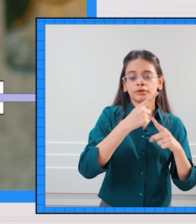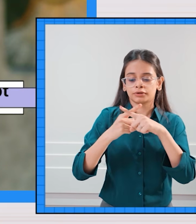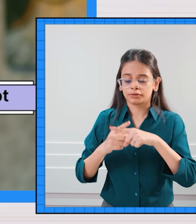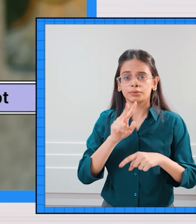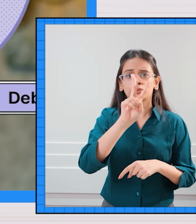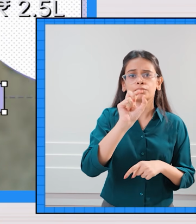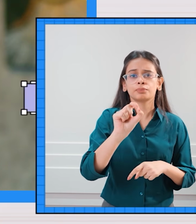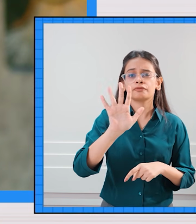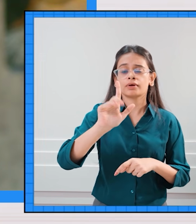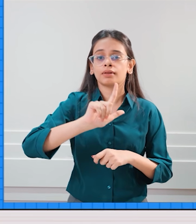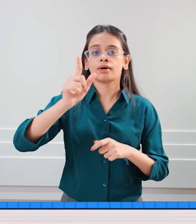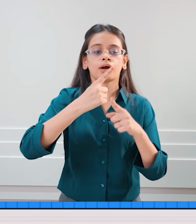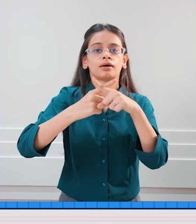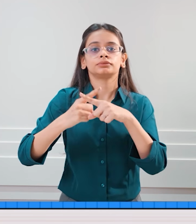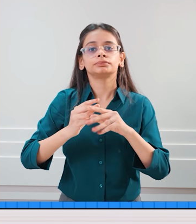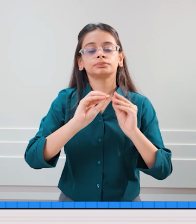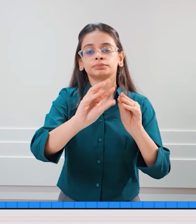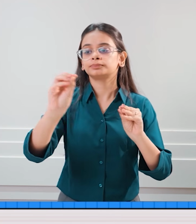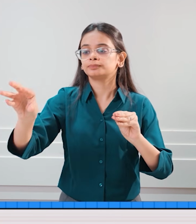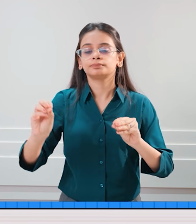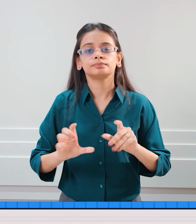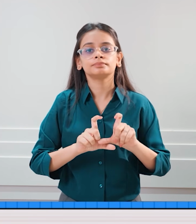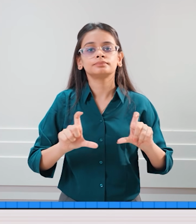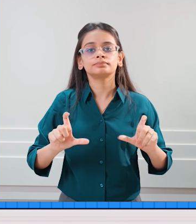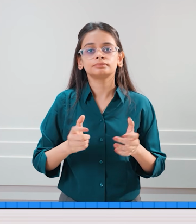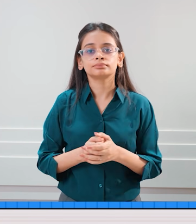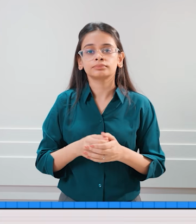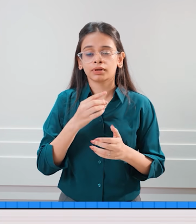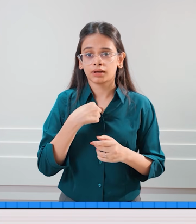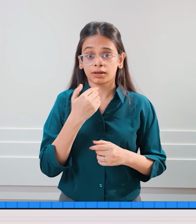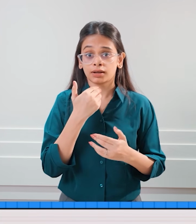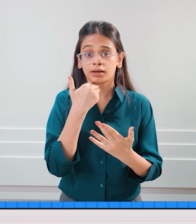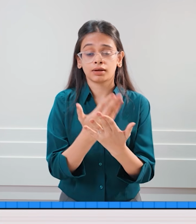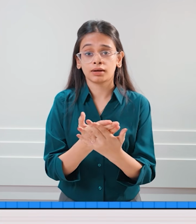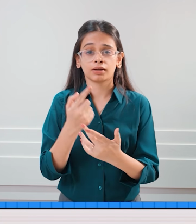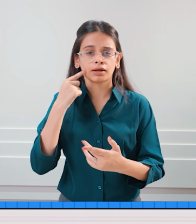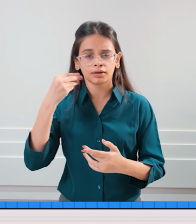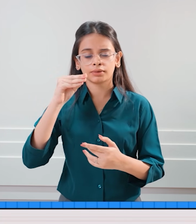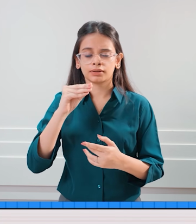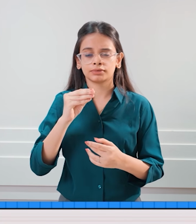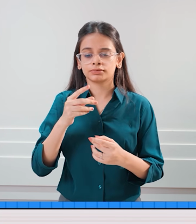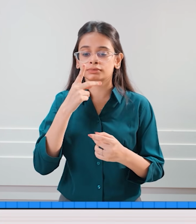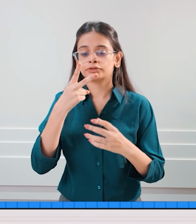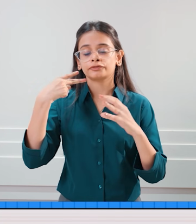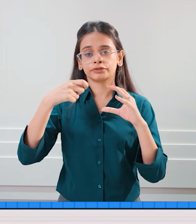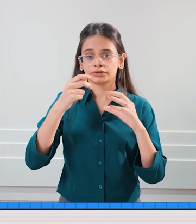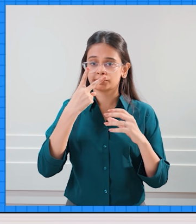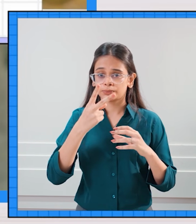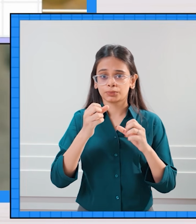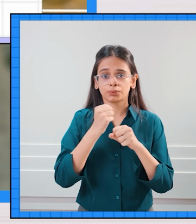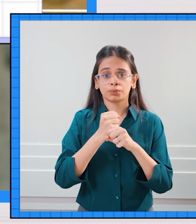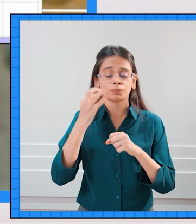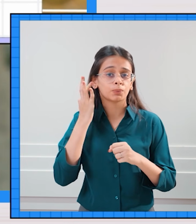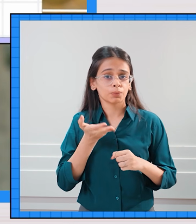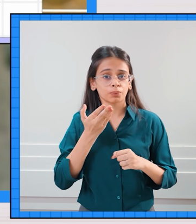real estate, and bonds. For gold, I would suggest you explore investing via SGBs. Of course, we have a video on that. And for real estates,